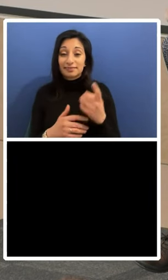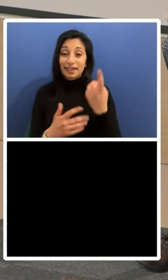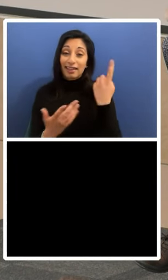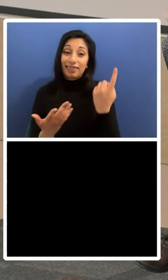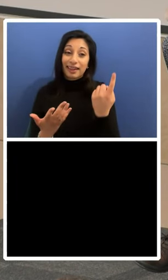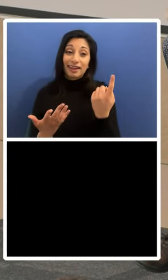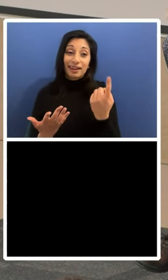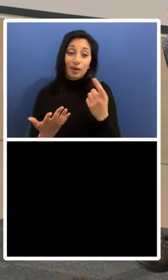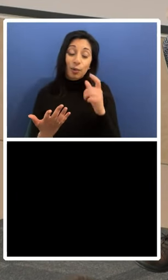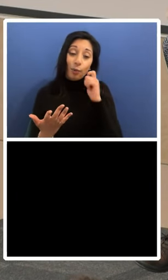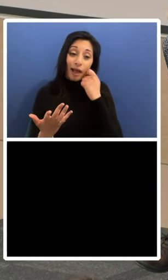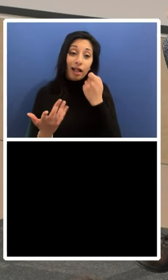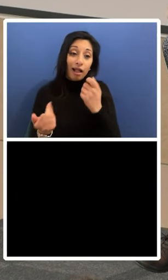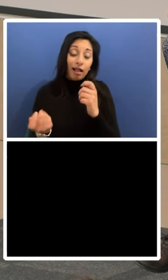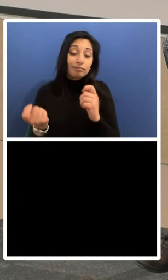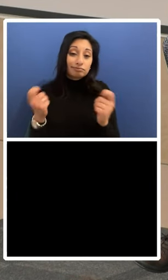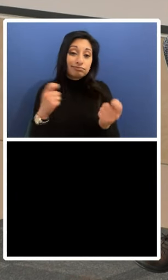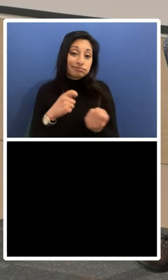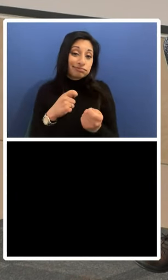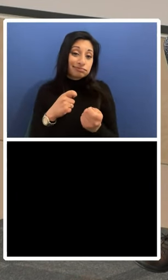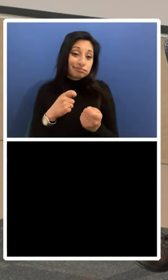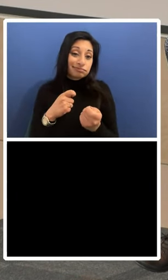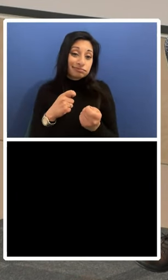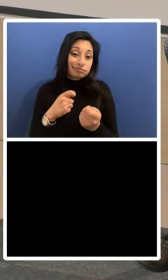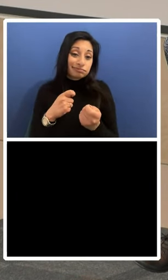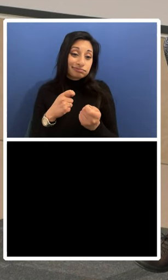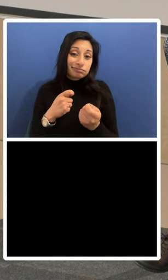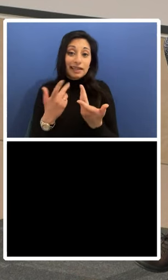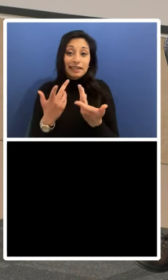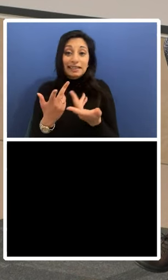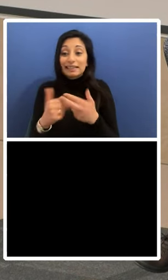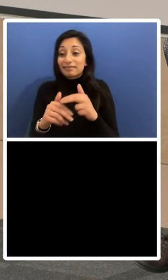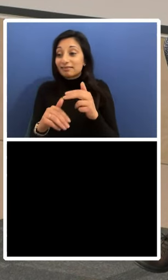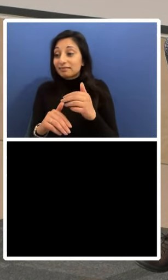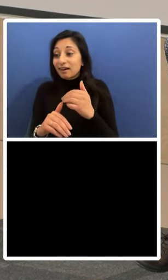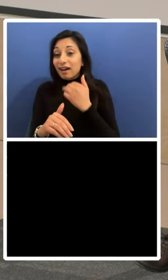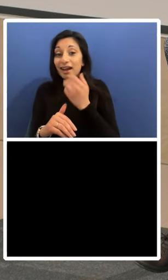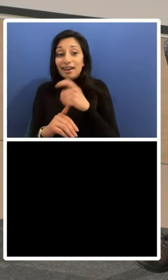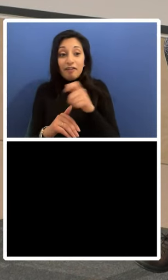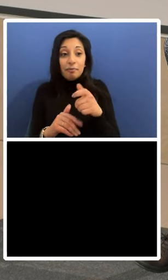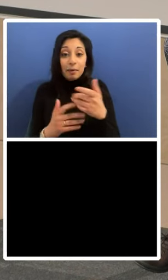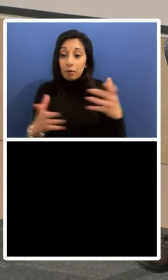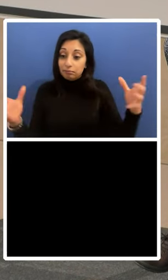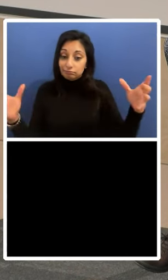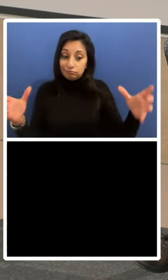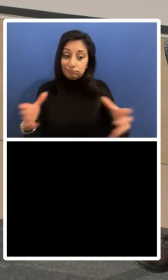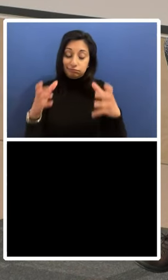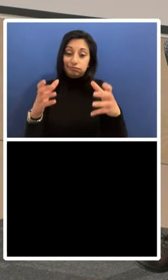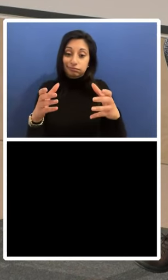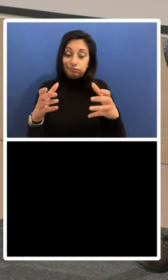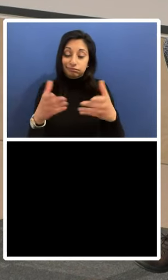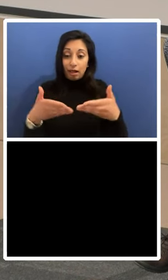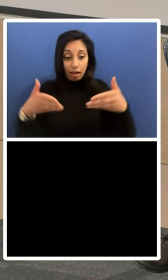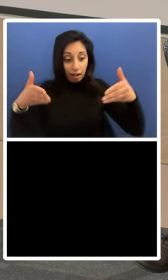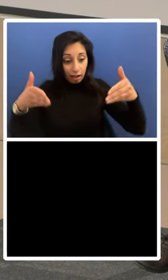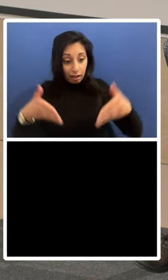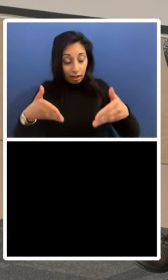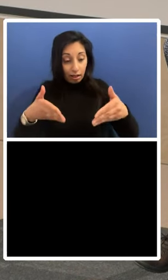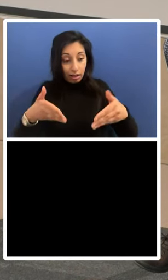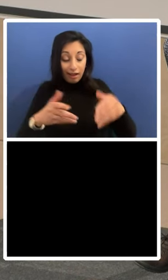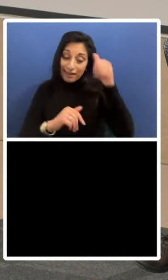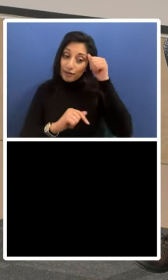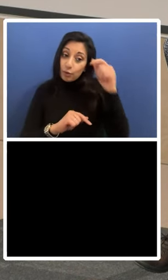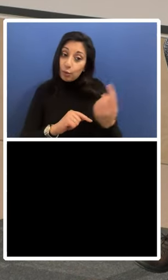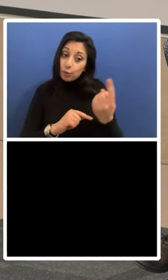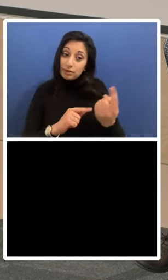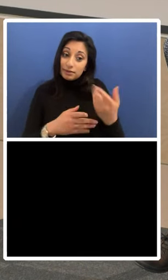chance, and listen, it just takes enough people to step forward and work for it. And I know you work very hard, and I'm very appreciative of the work that you do,